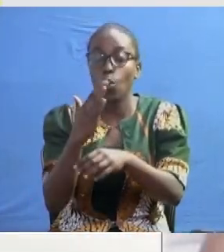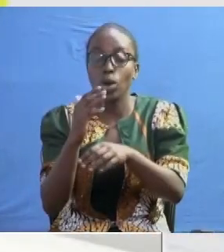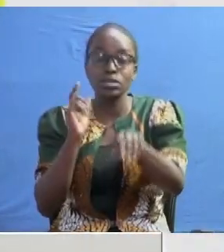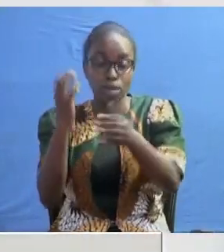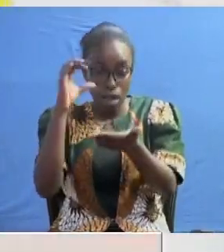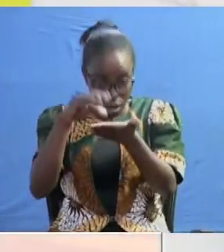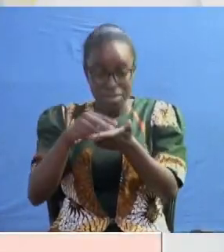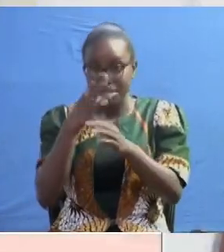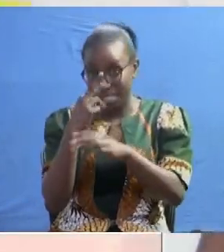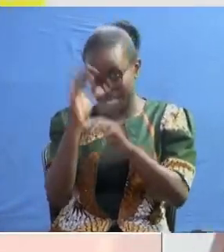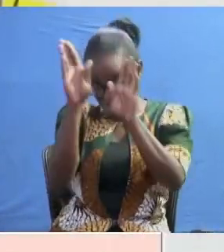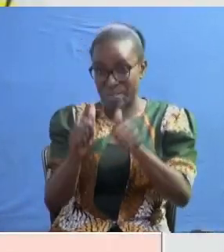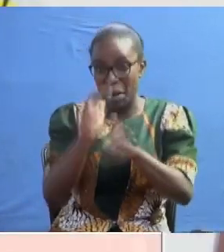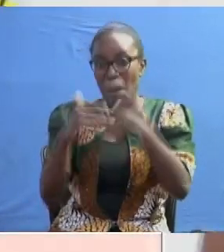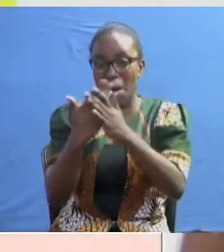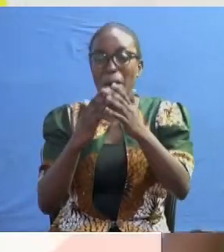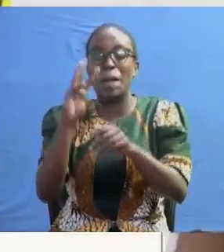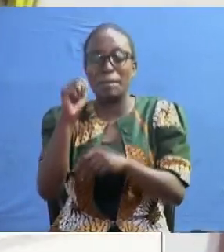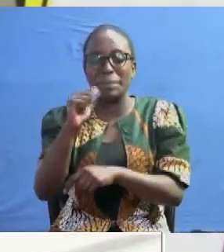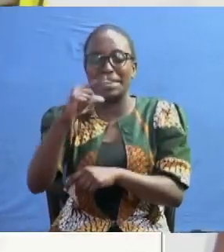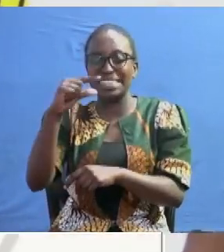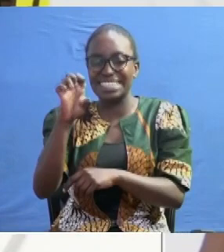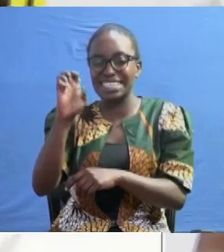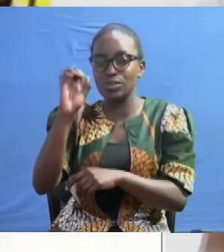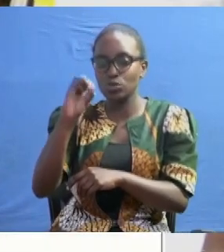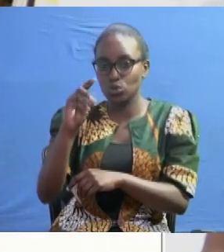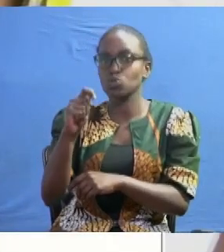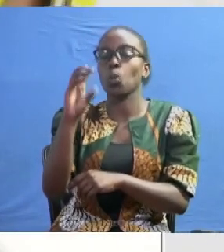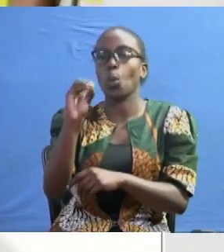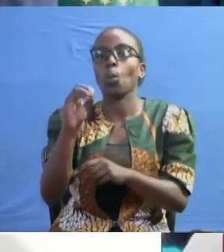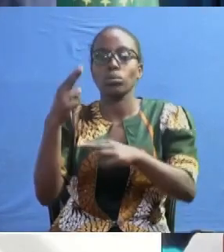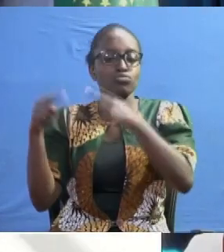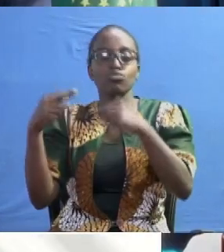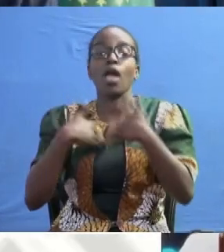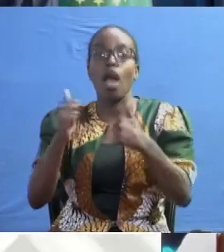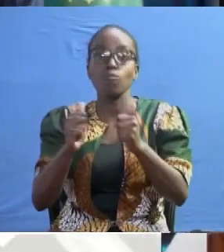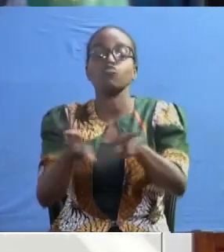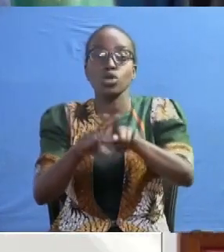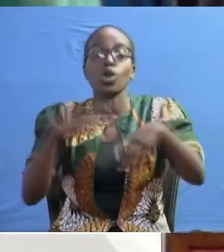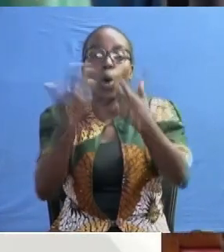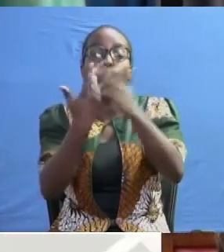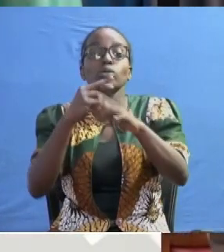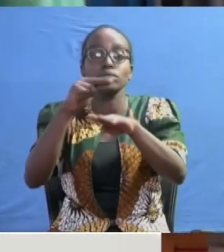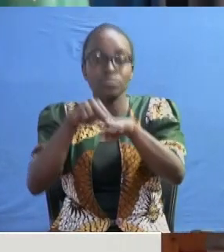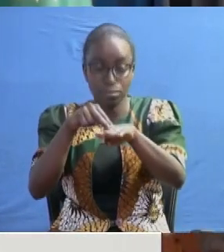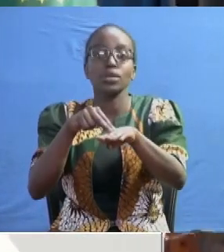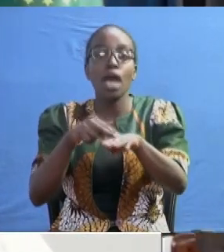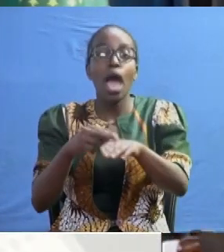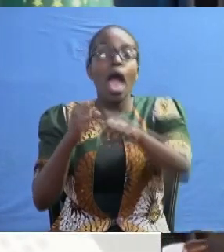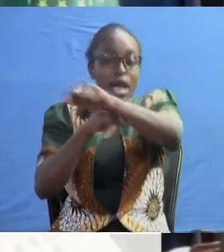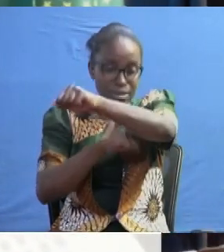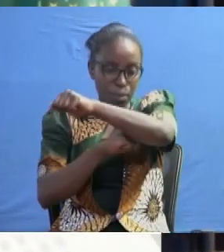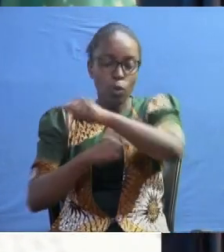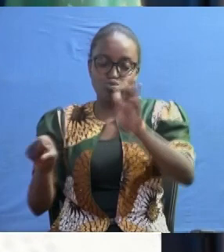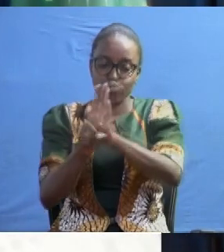the significance of the Mageta Island to the history of the nation. Siaya Governor James Orengo expressed his full support to the